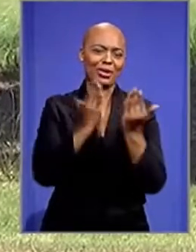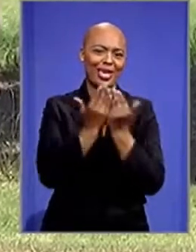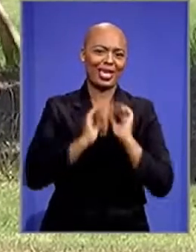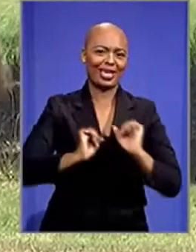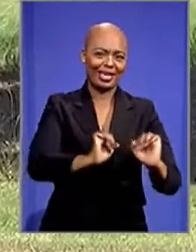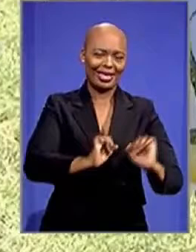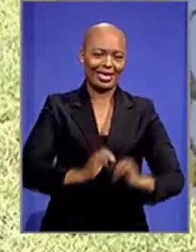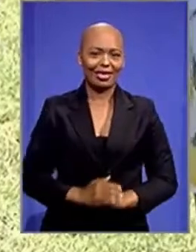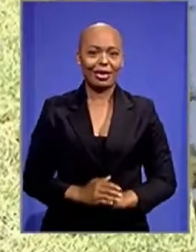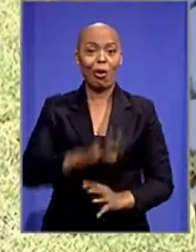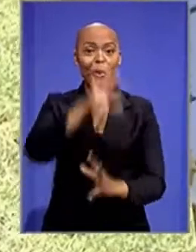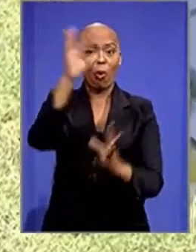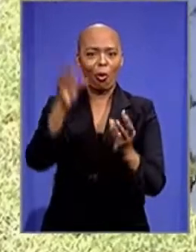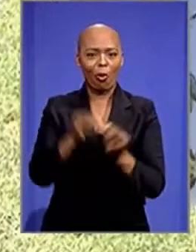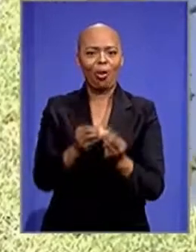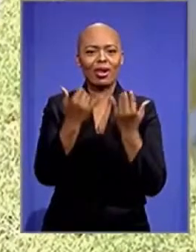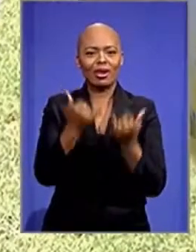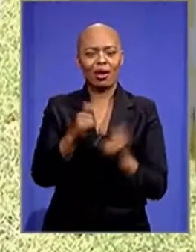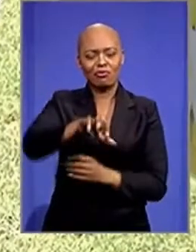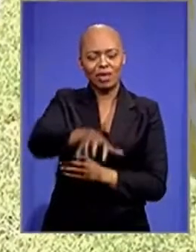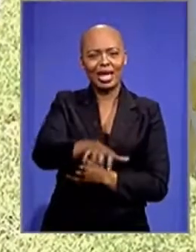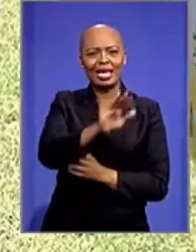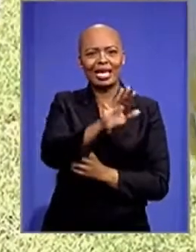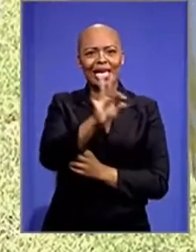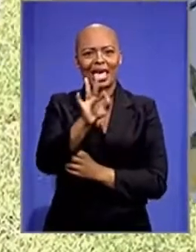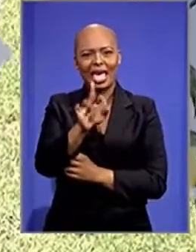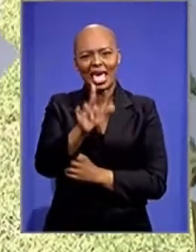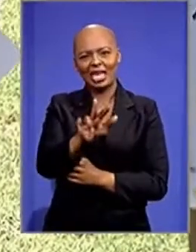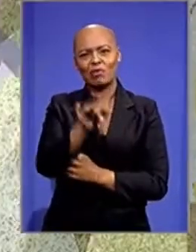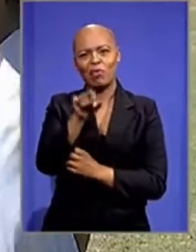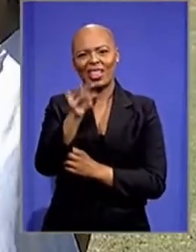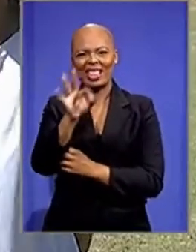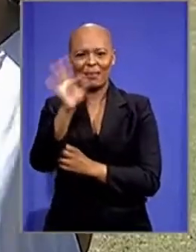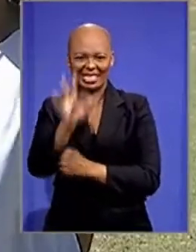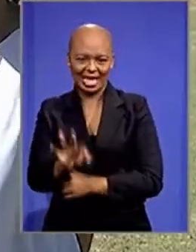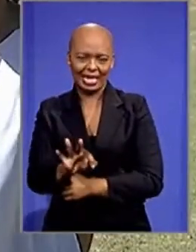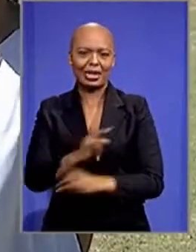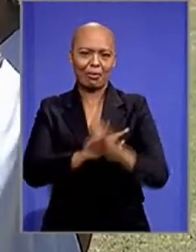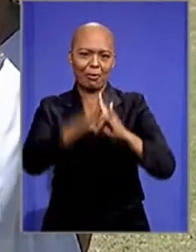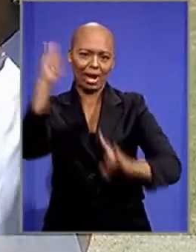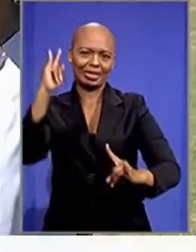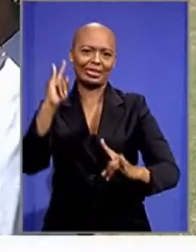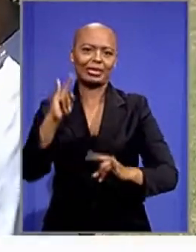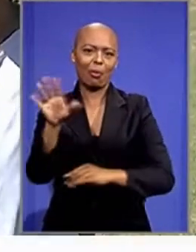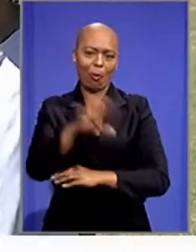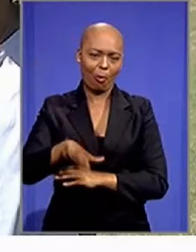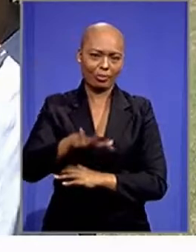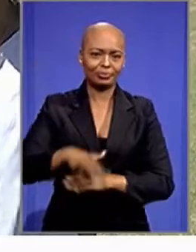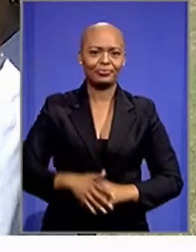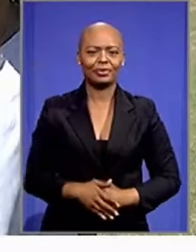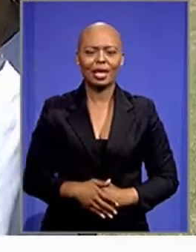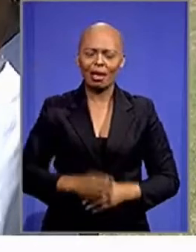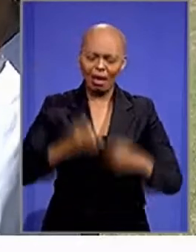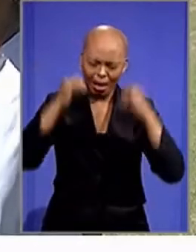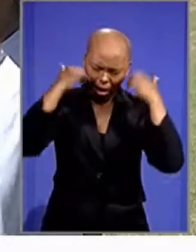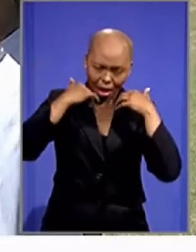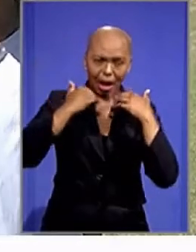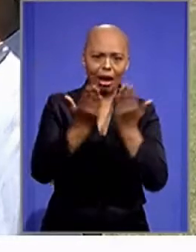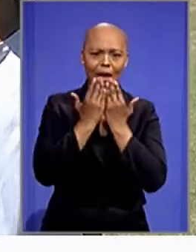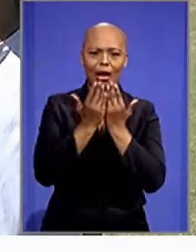mo ka kakaretso province e paseditseng ka 98.3%. I really did work hard. I tried my best. I took a lot of off